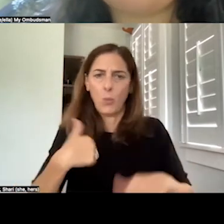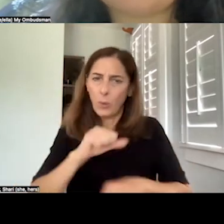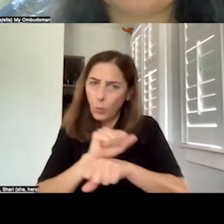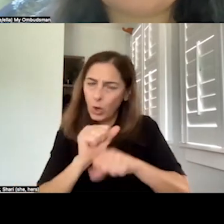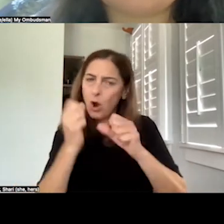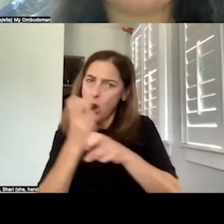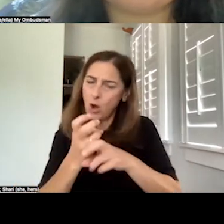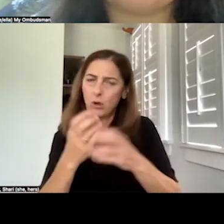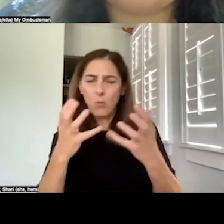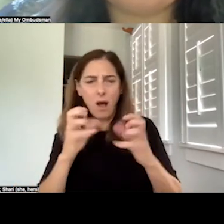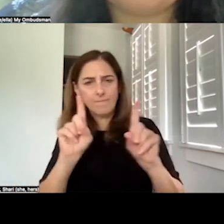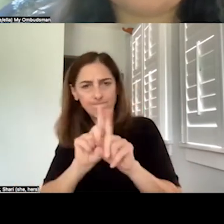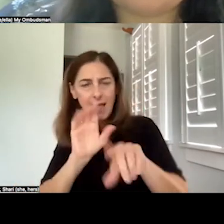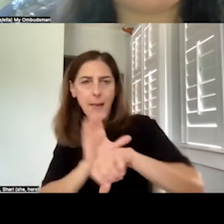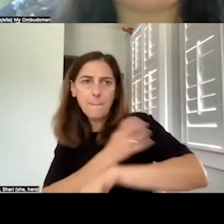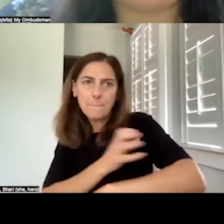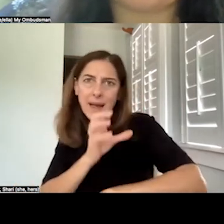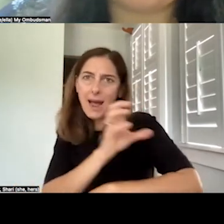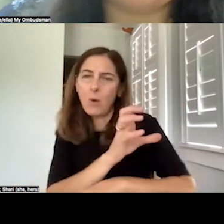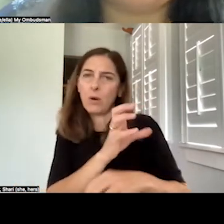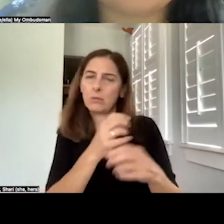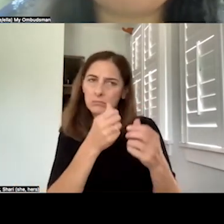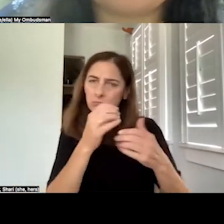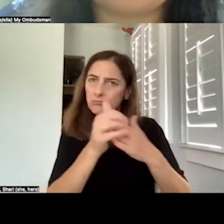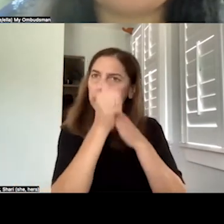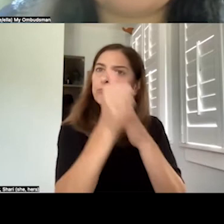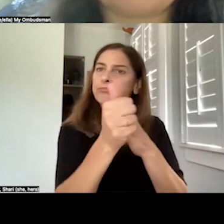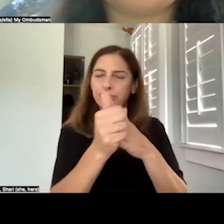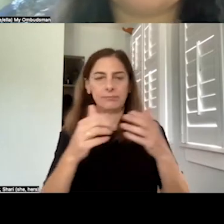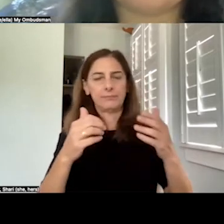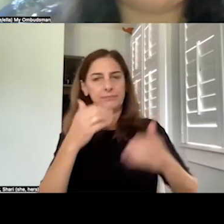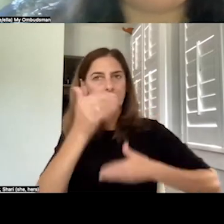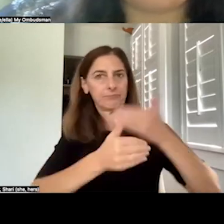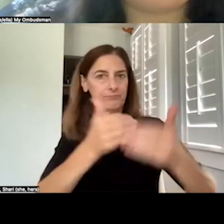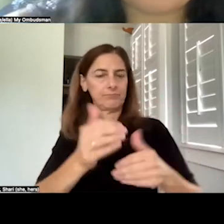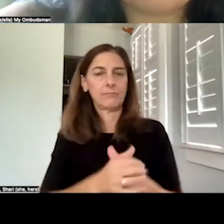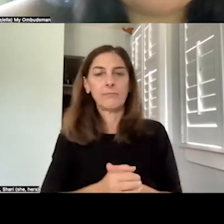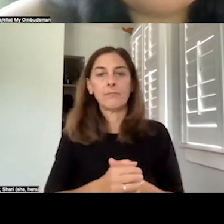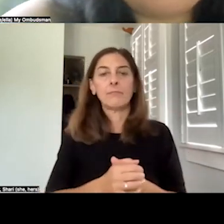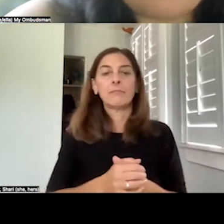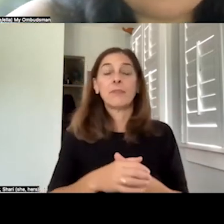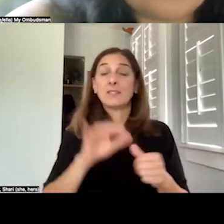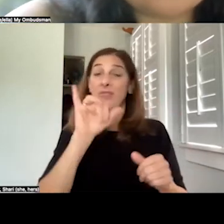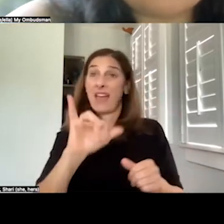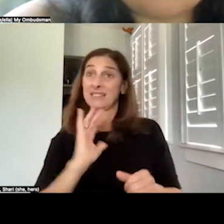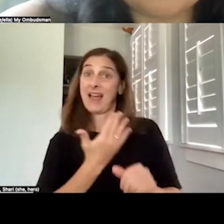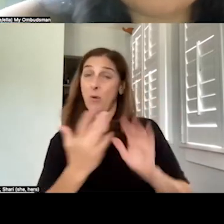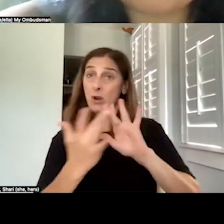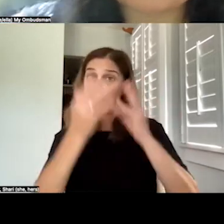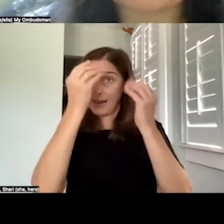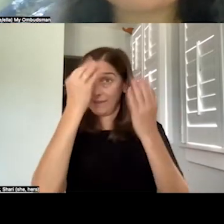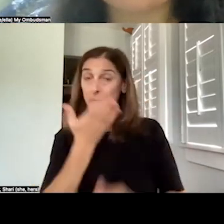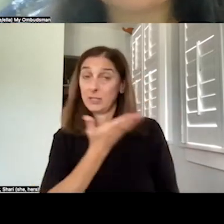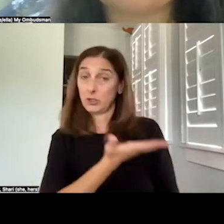this information out to registrants after the event is over, but here is our contact